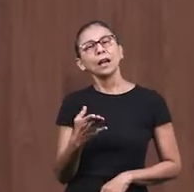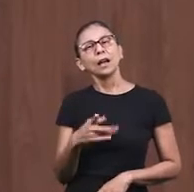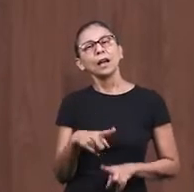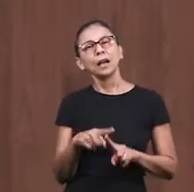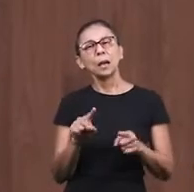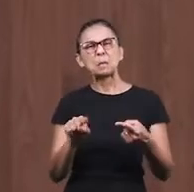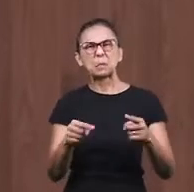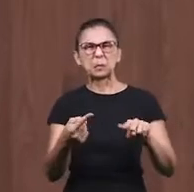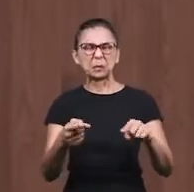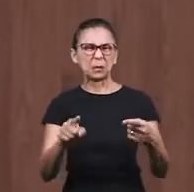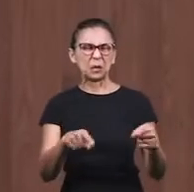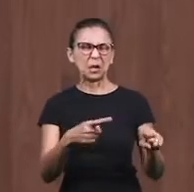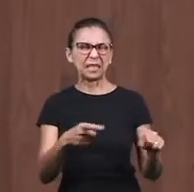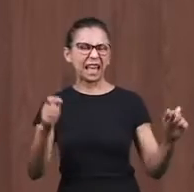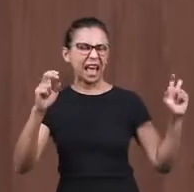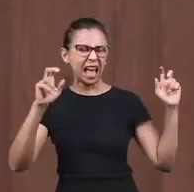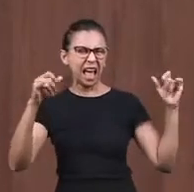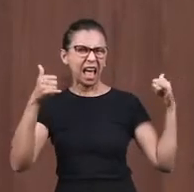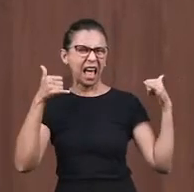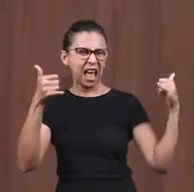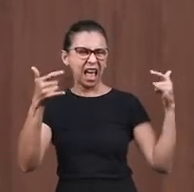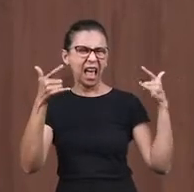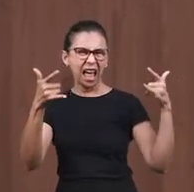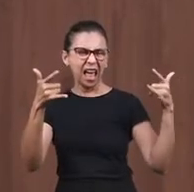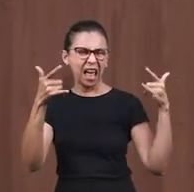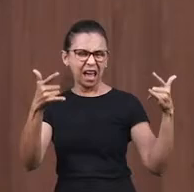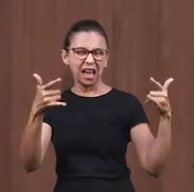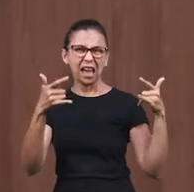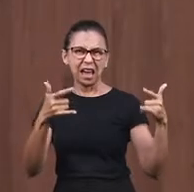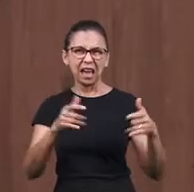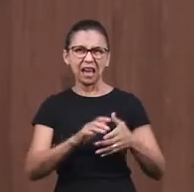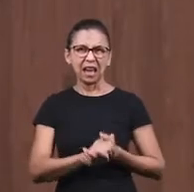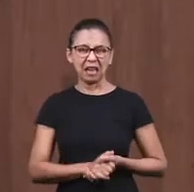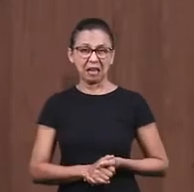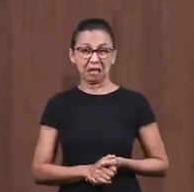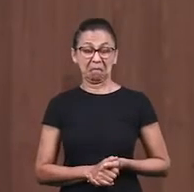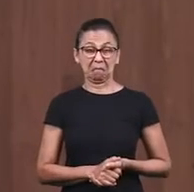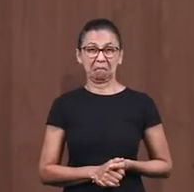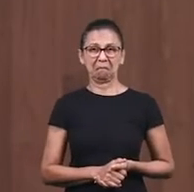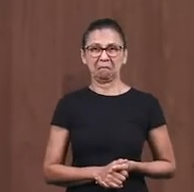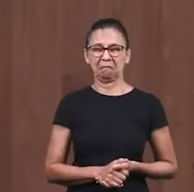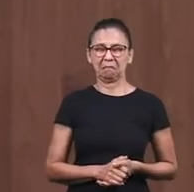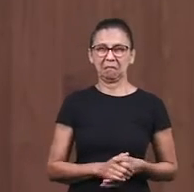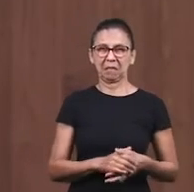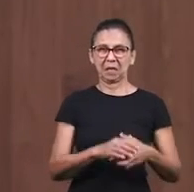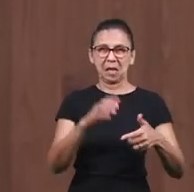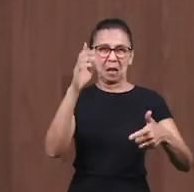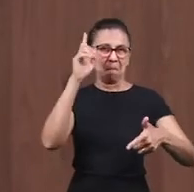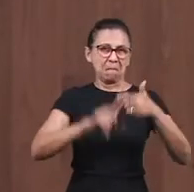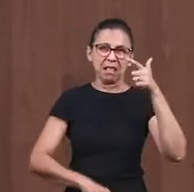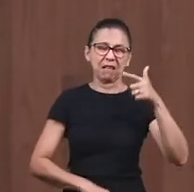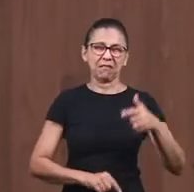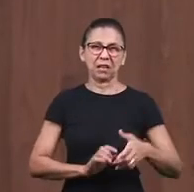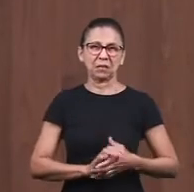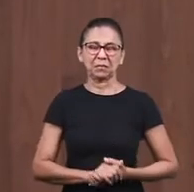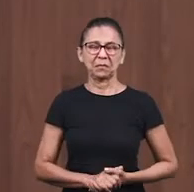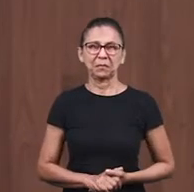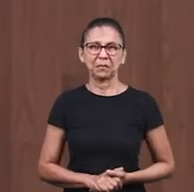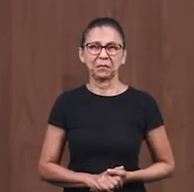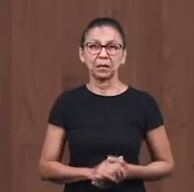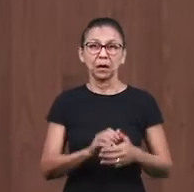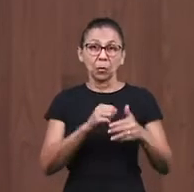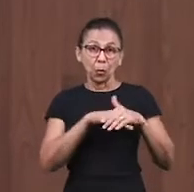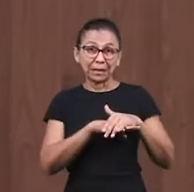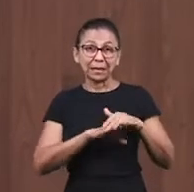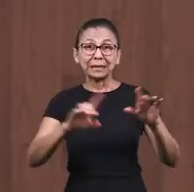that we listen to, those bad music that don't please the Lord with ugly words? Should we keep it? No,